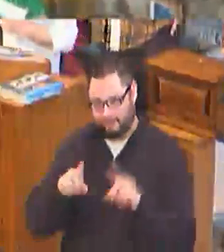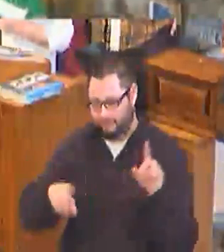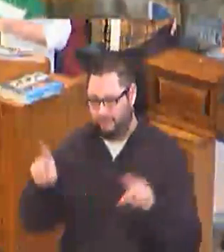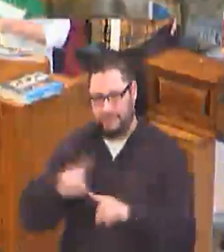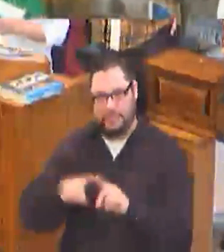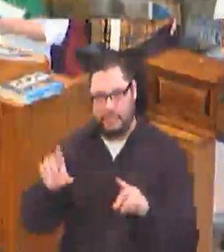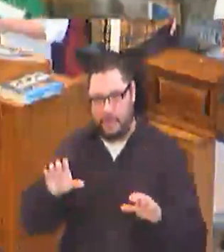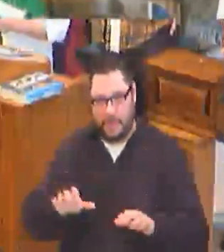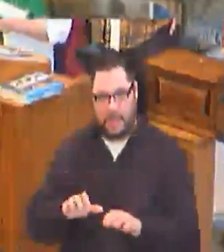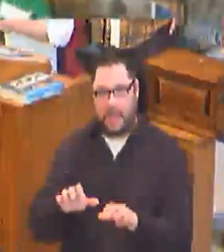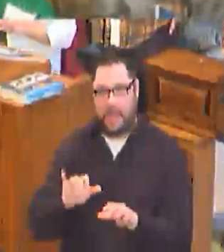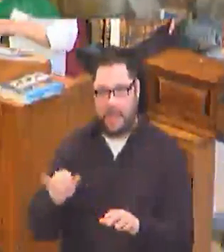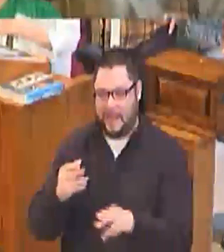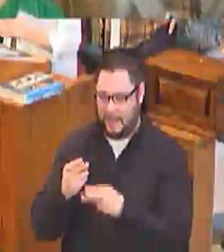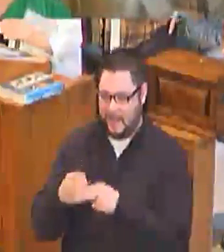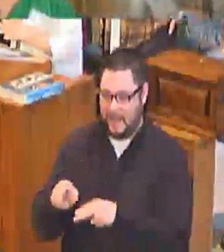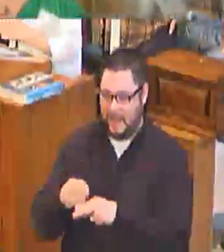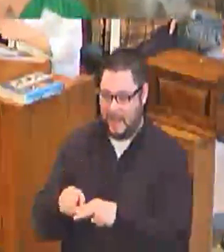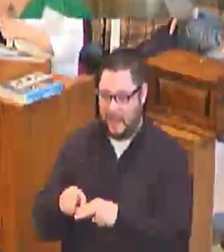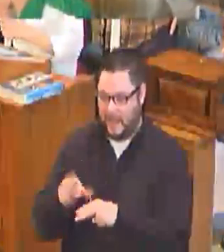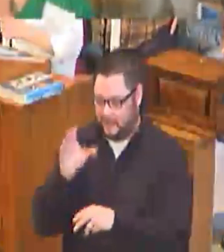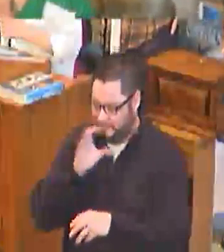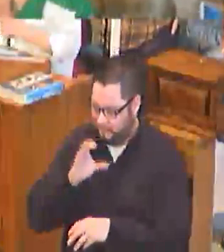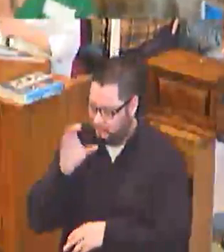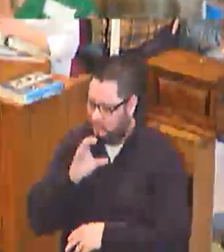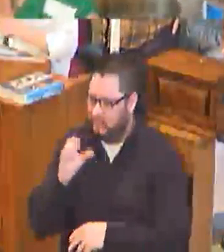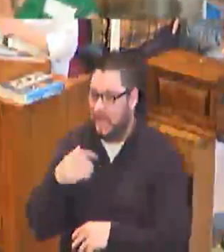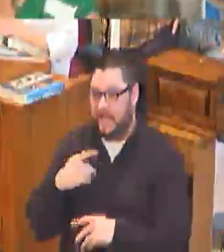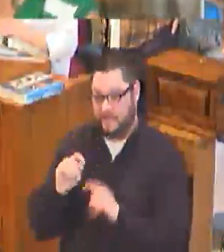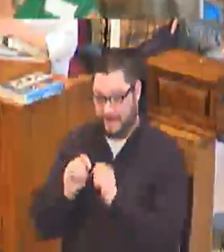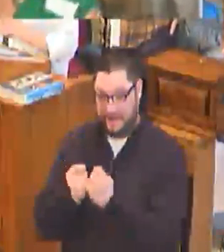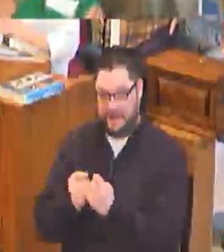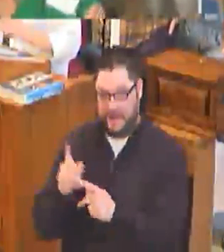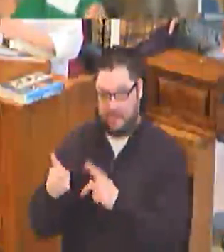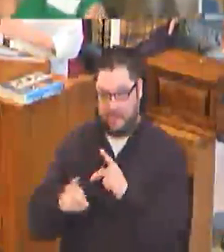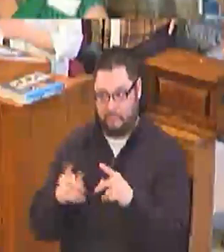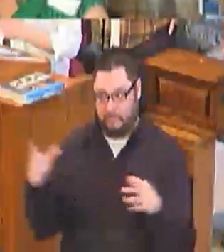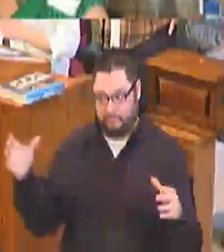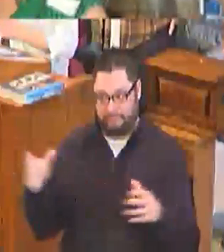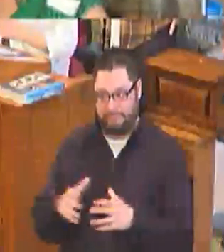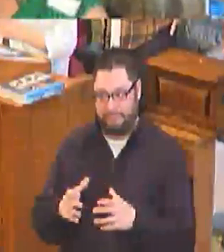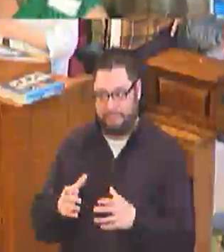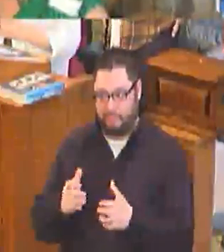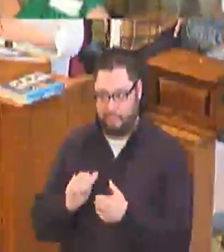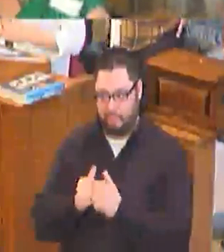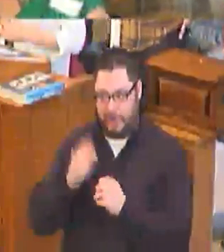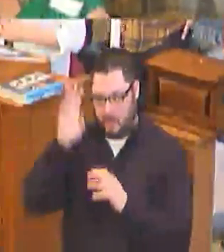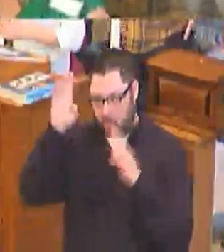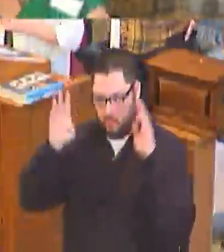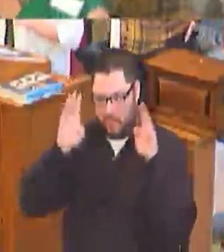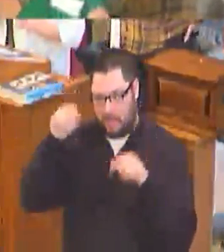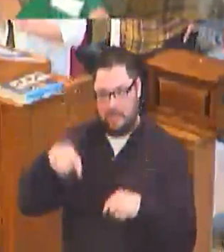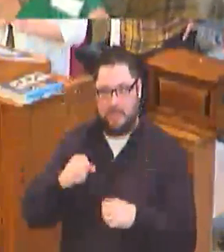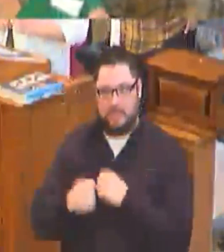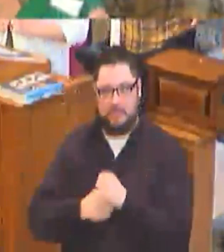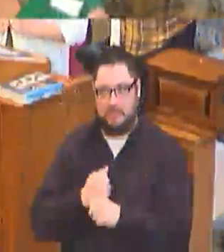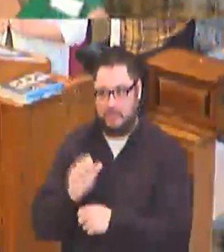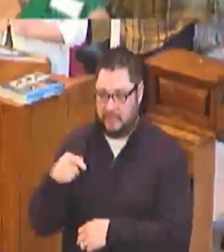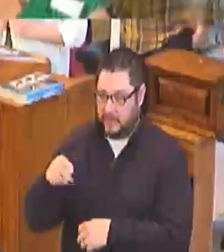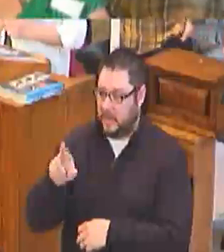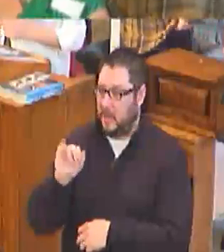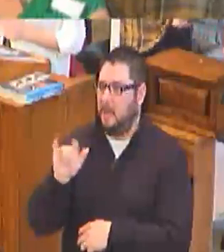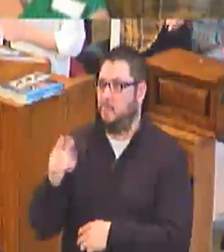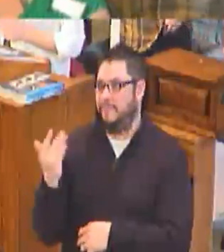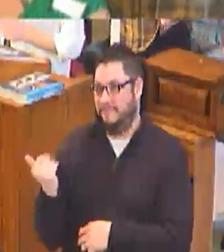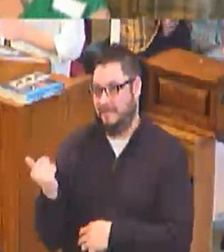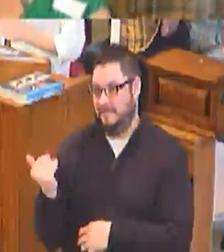activities along with an egg hunt. And I'm putting together a team of folks inspired to help us create that this year. It's on April